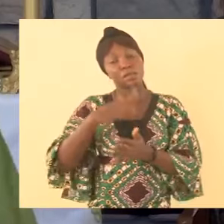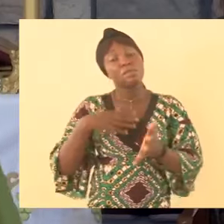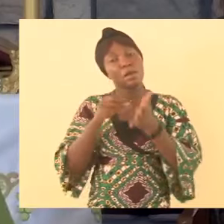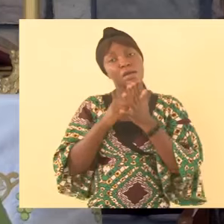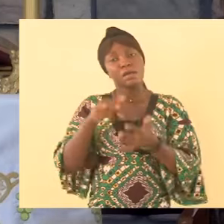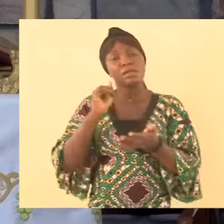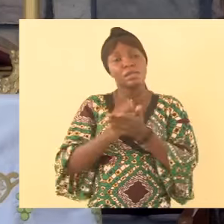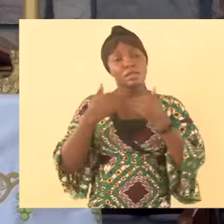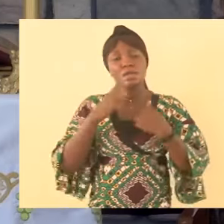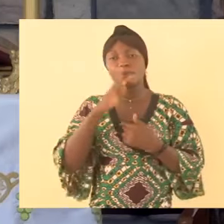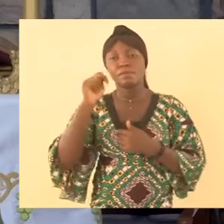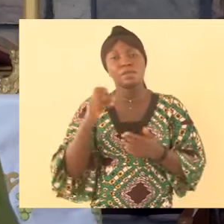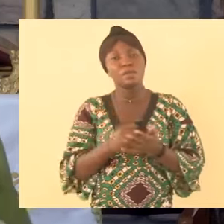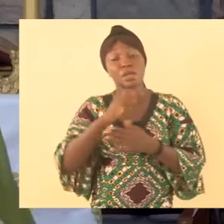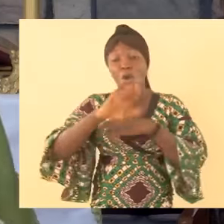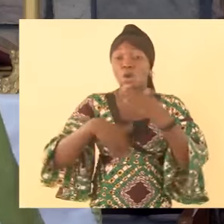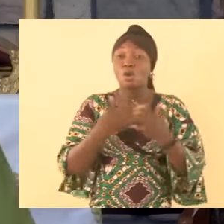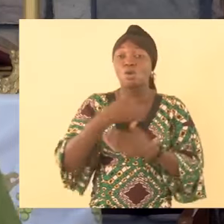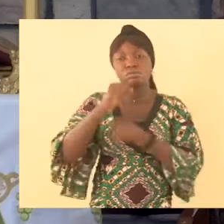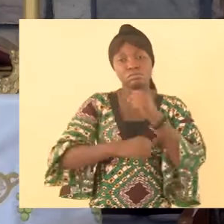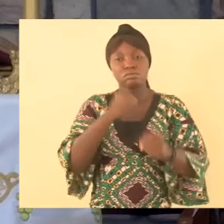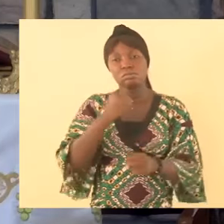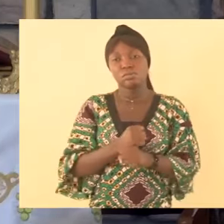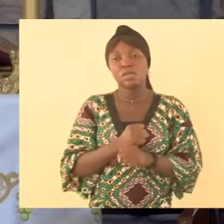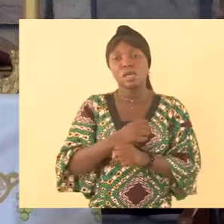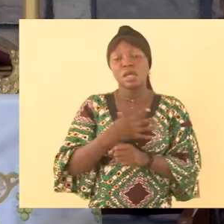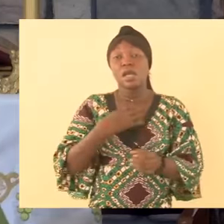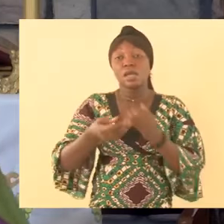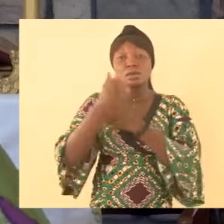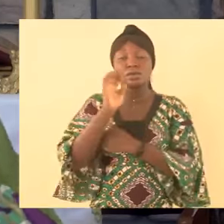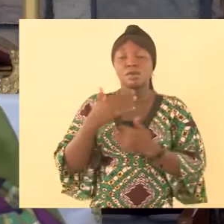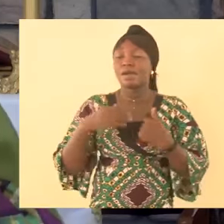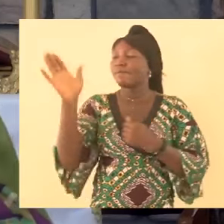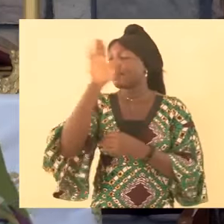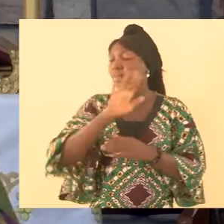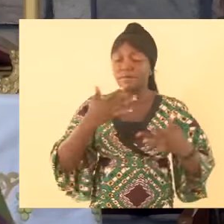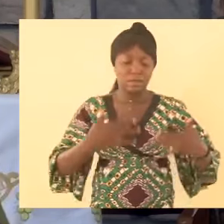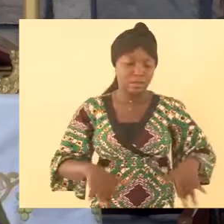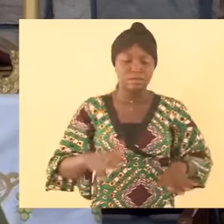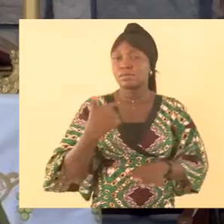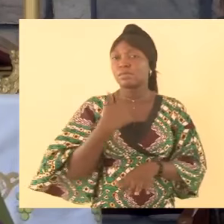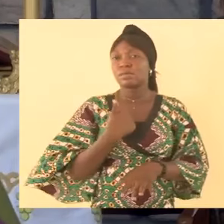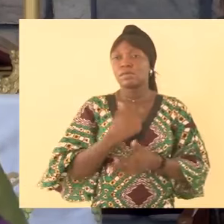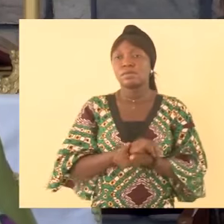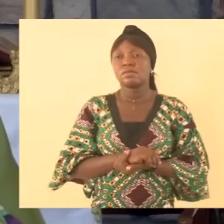That's my position. And that has been my position all the years. And God has never disappointed me.